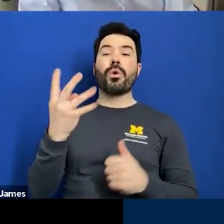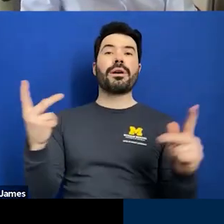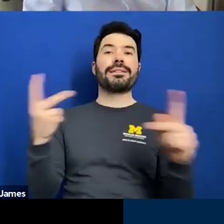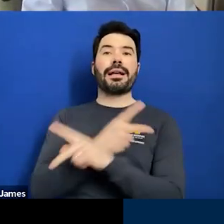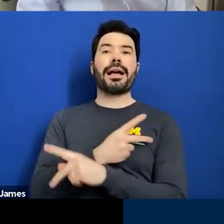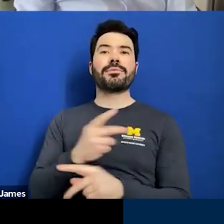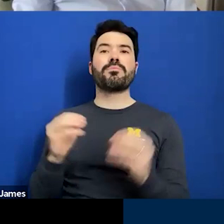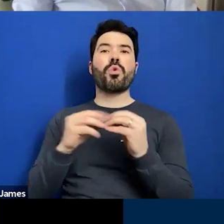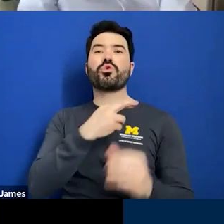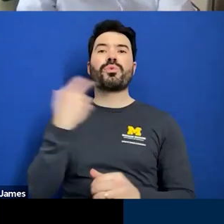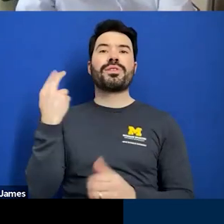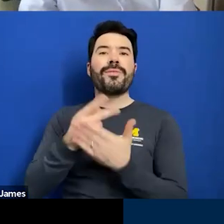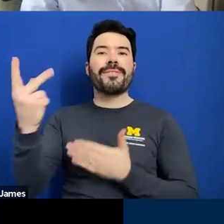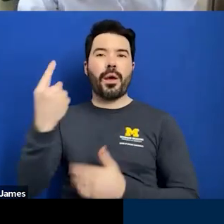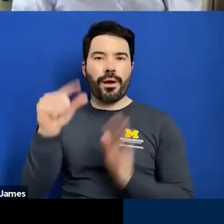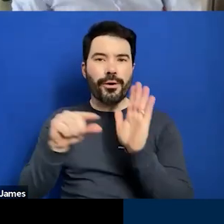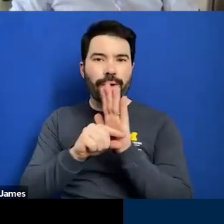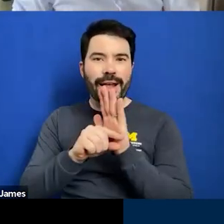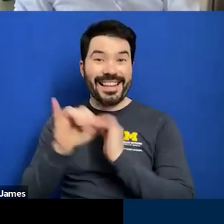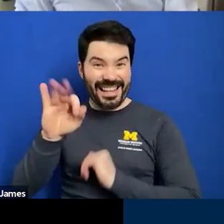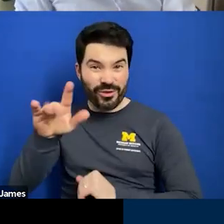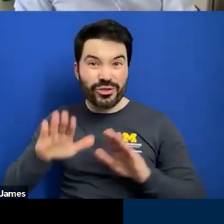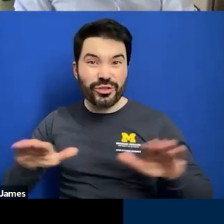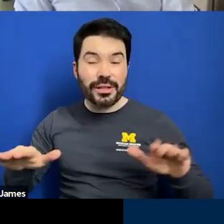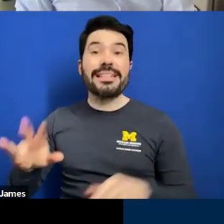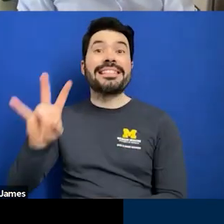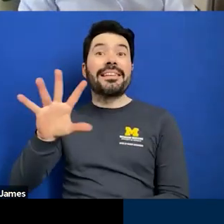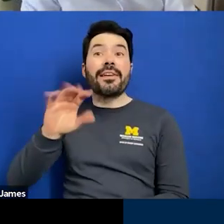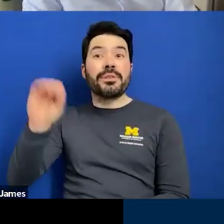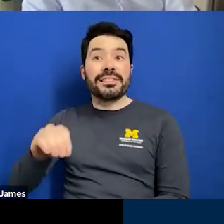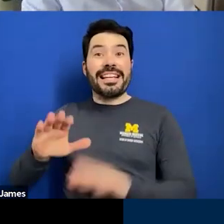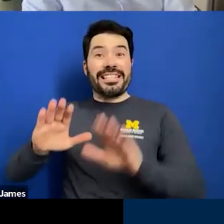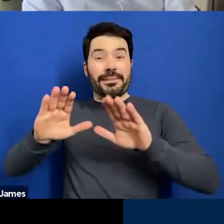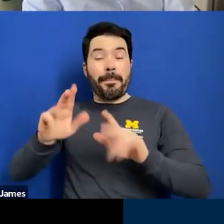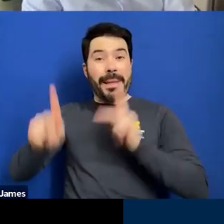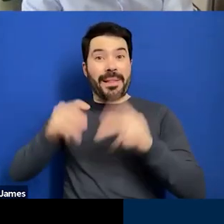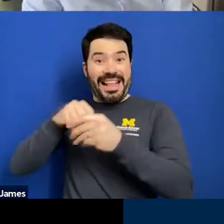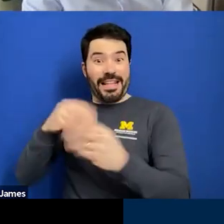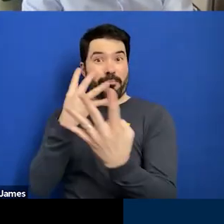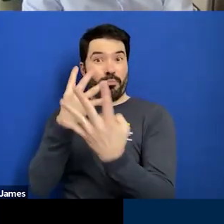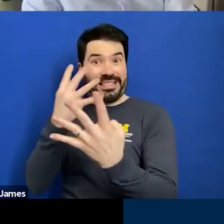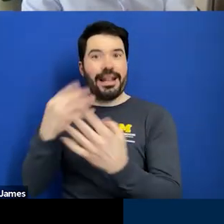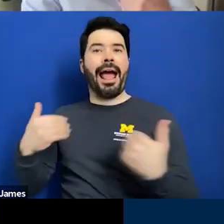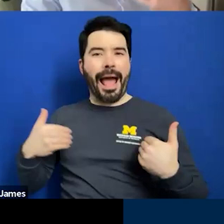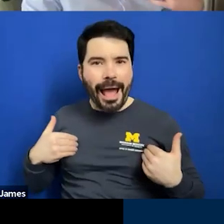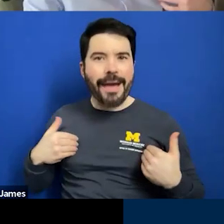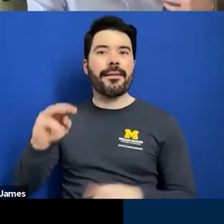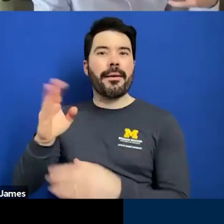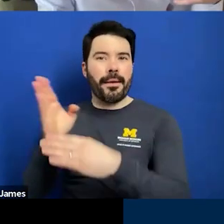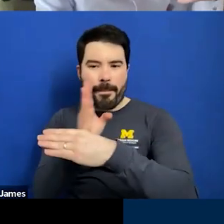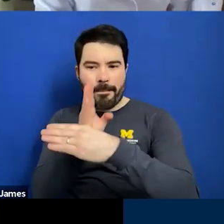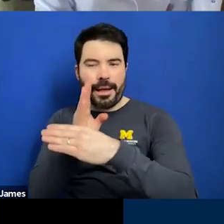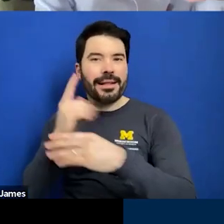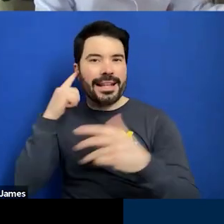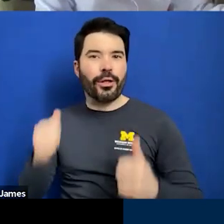child. 75% of the prisoners in the prison system have at least a mild hearing loss. So this